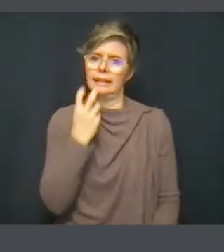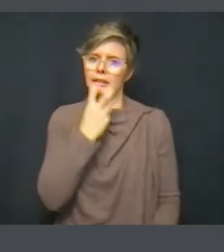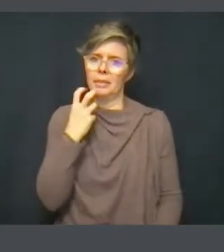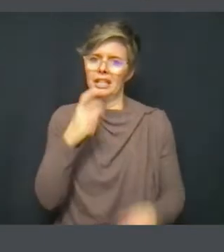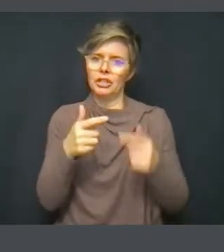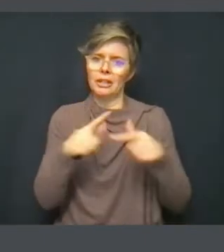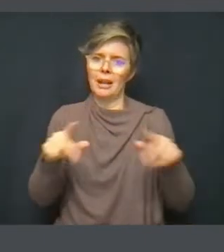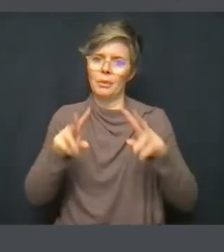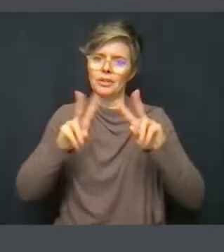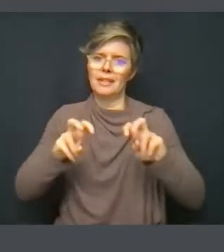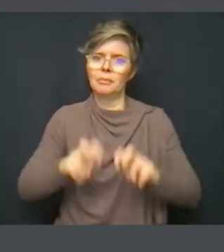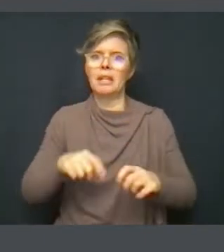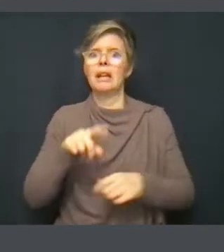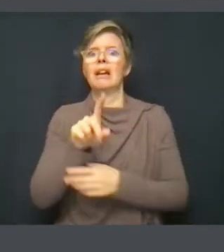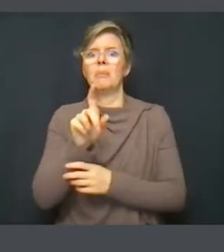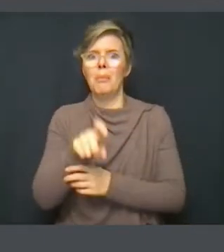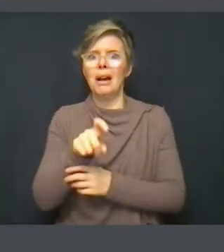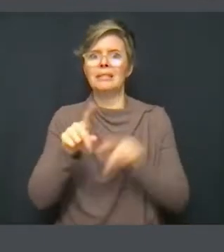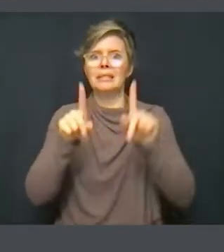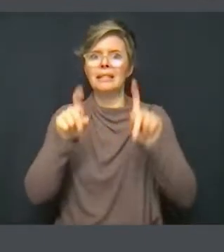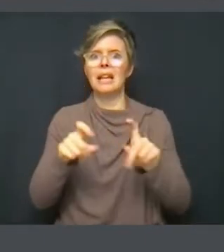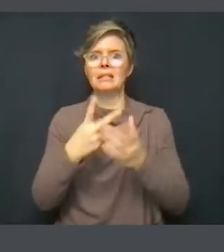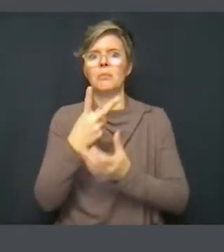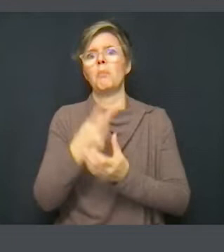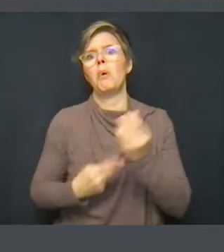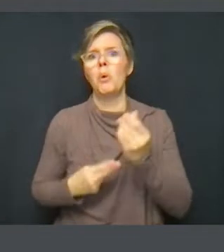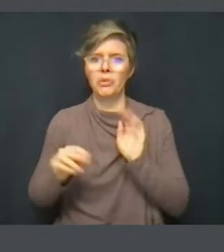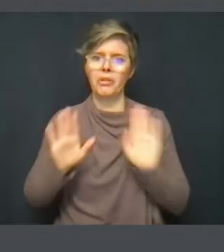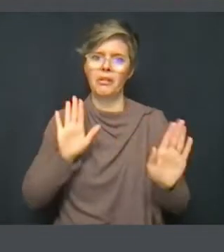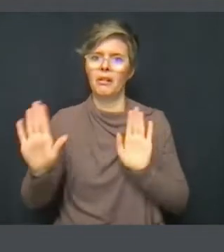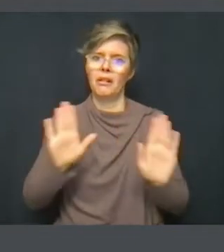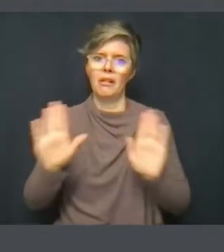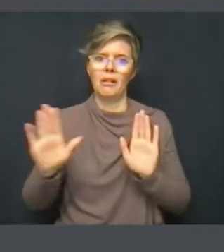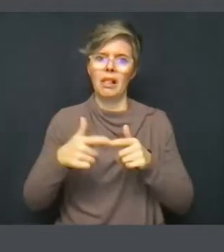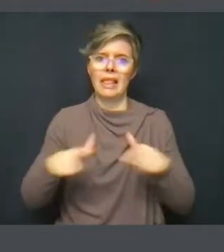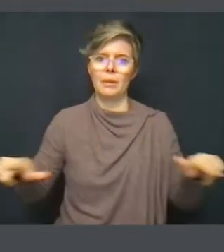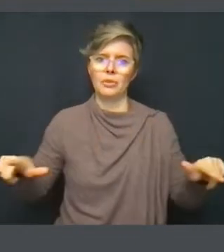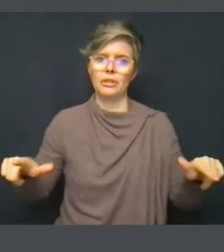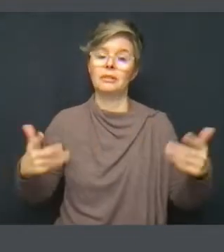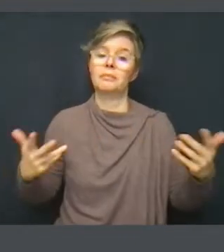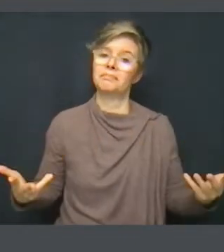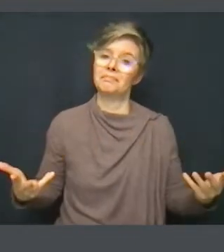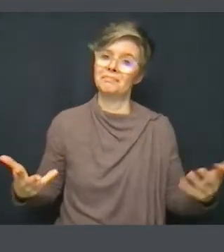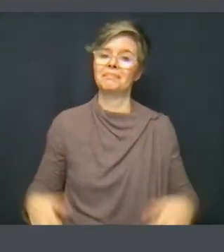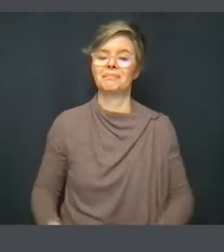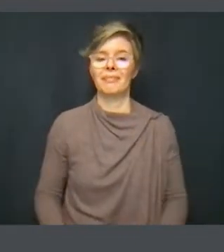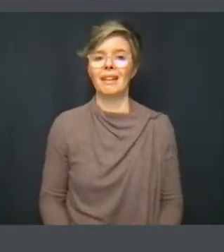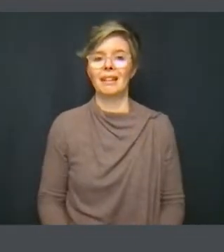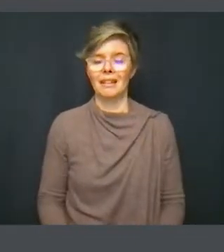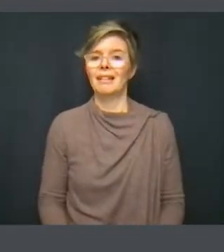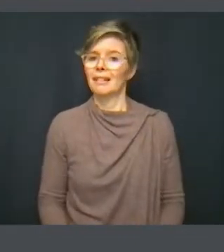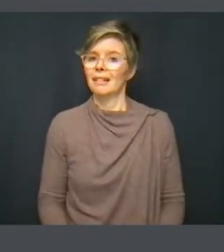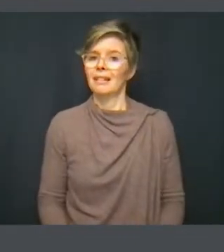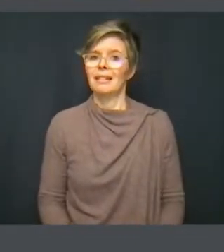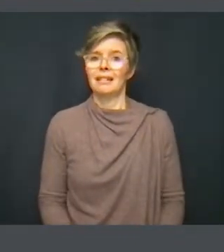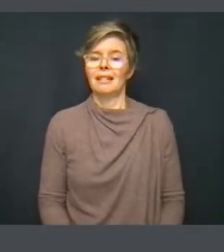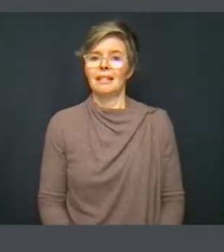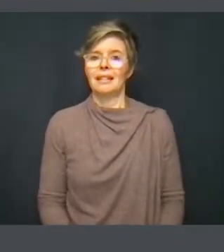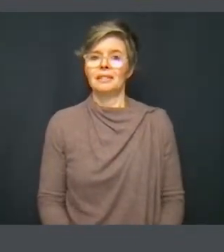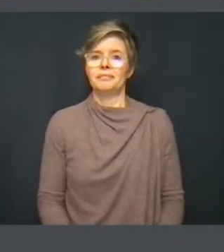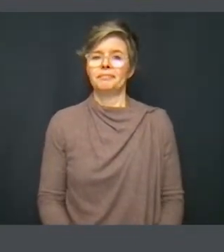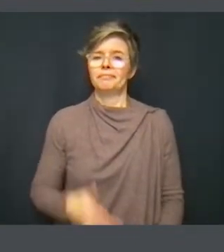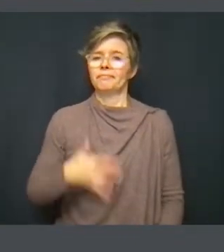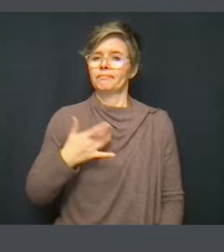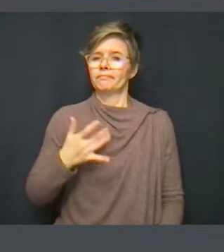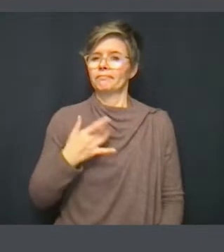both languages. And we'll talk about that because in clinical practice, I feel this is something that we almost